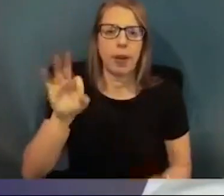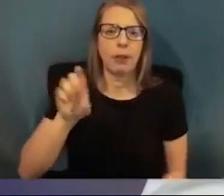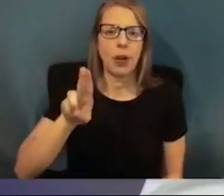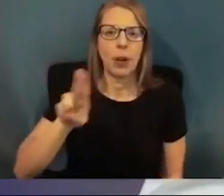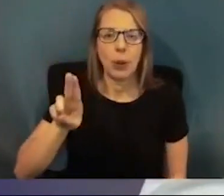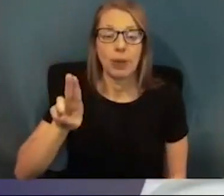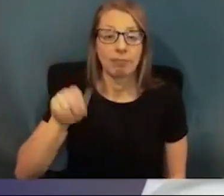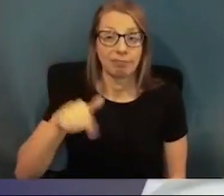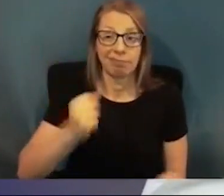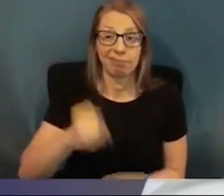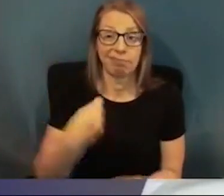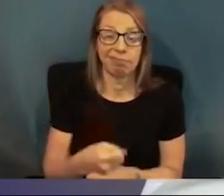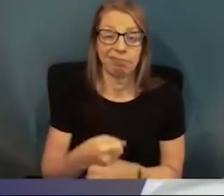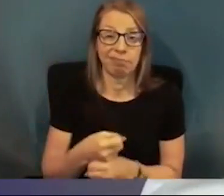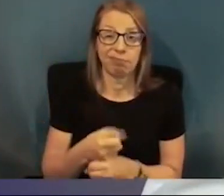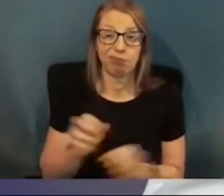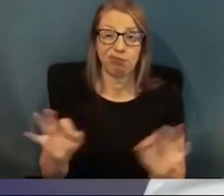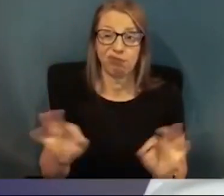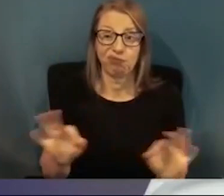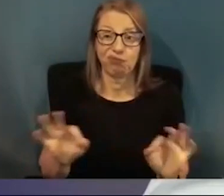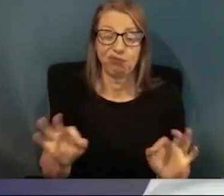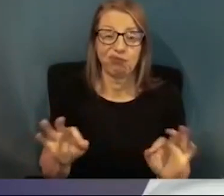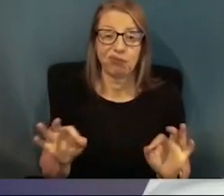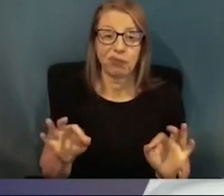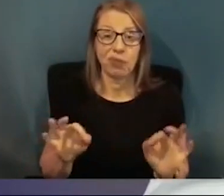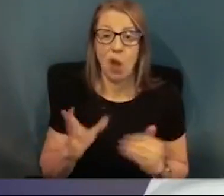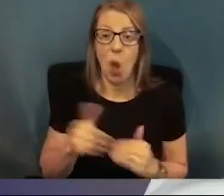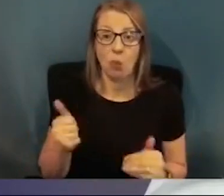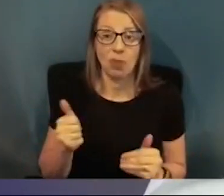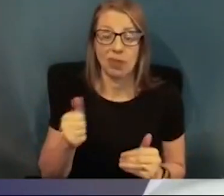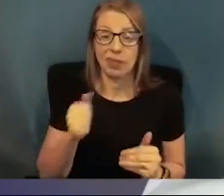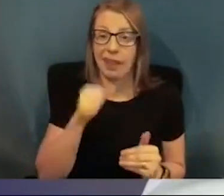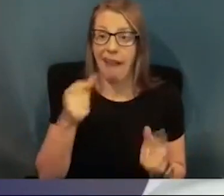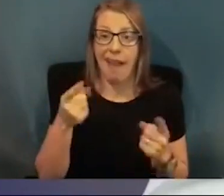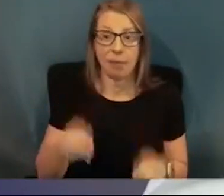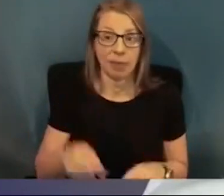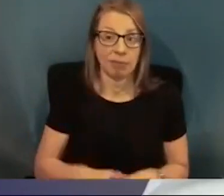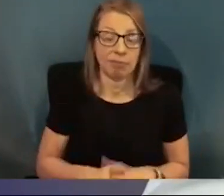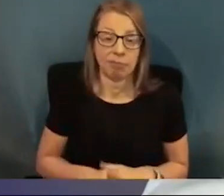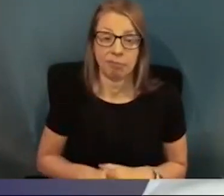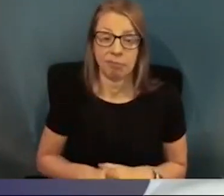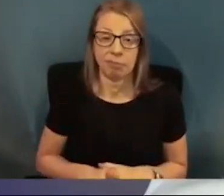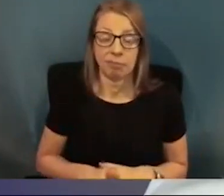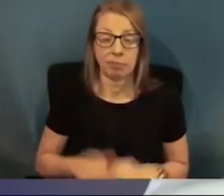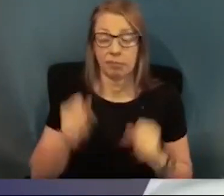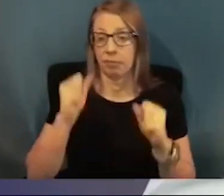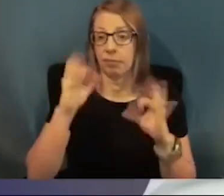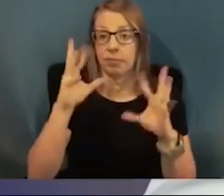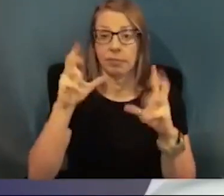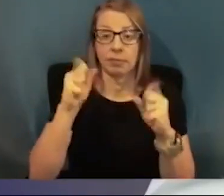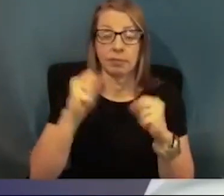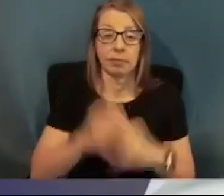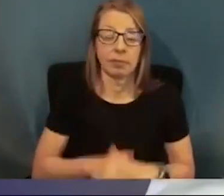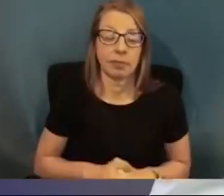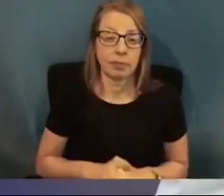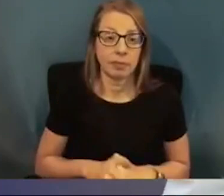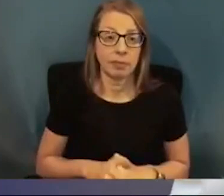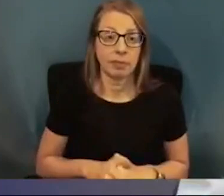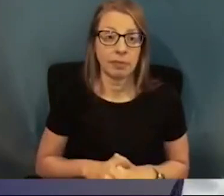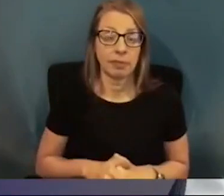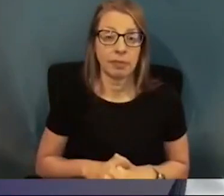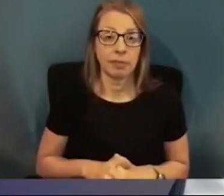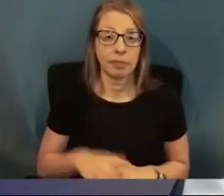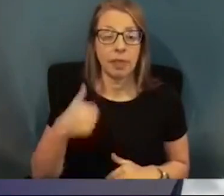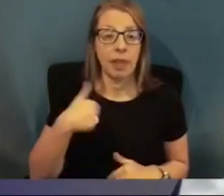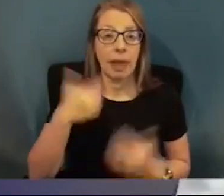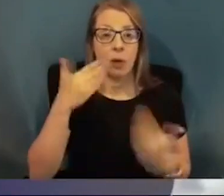year, it was almost non-existent. It was just incredible. And, you might, I don't know if any studies